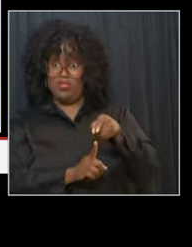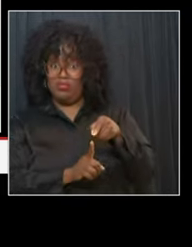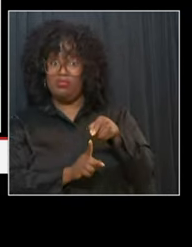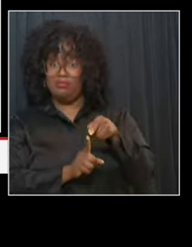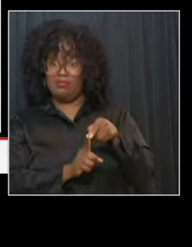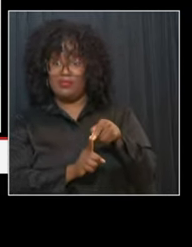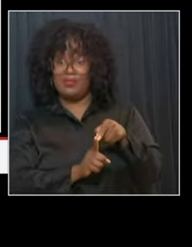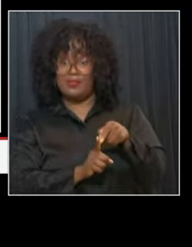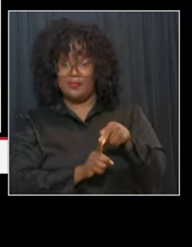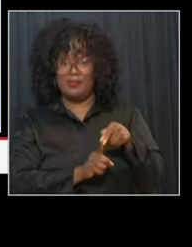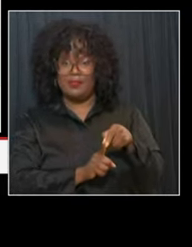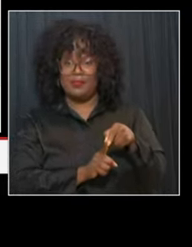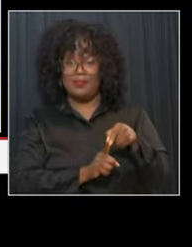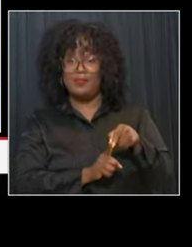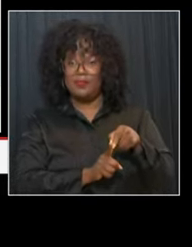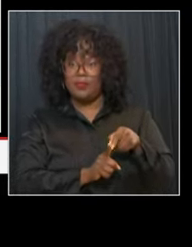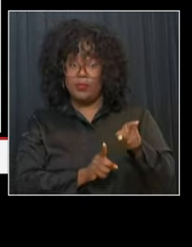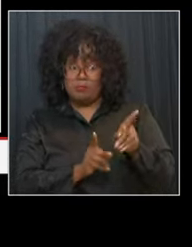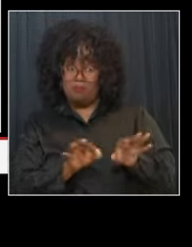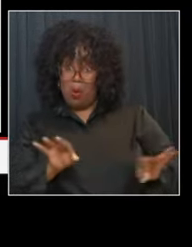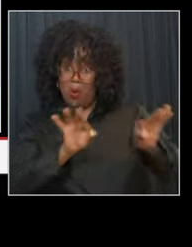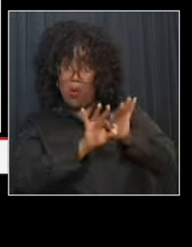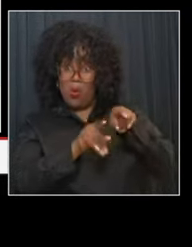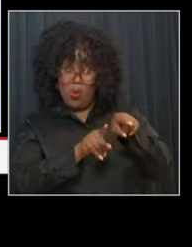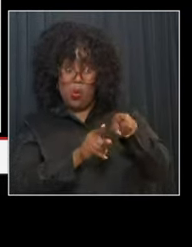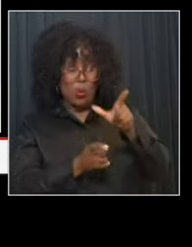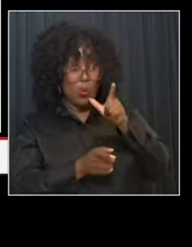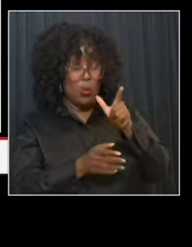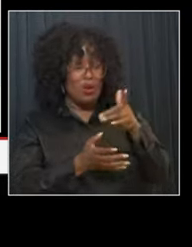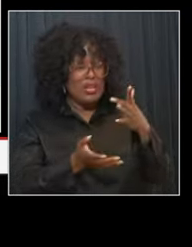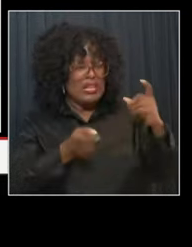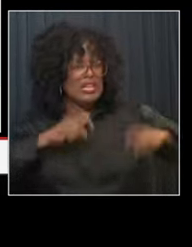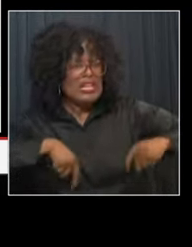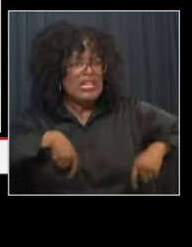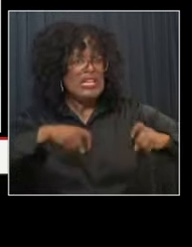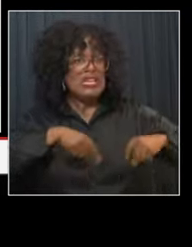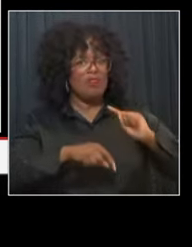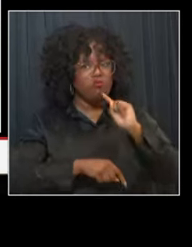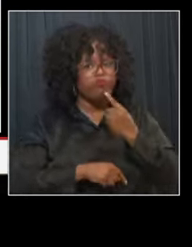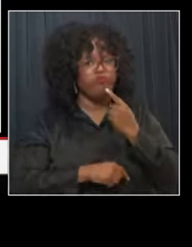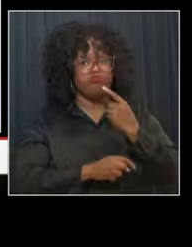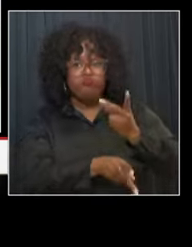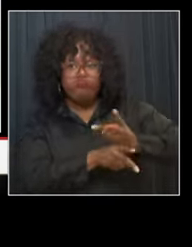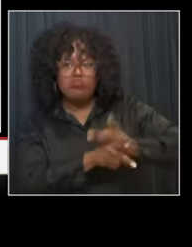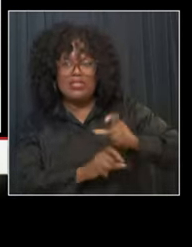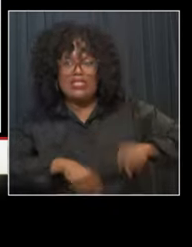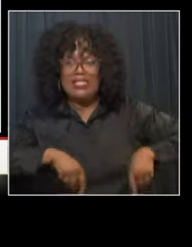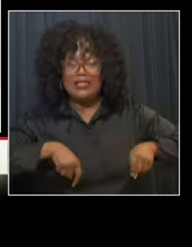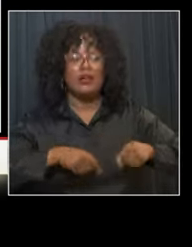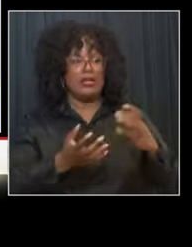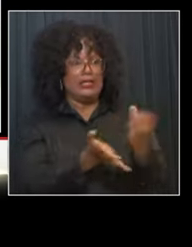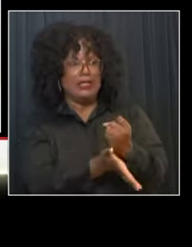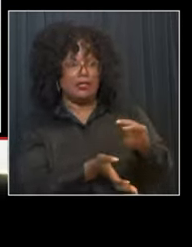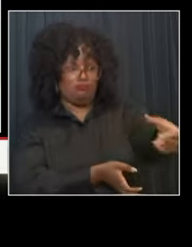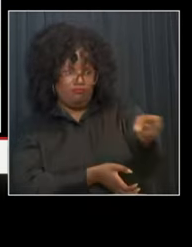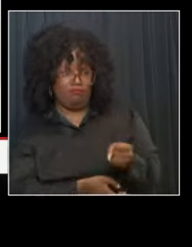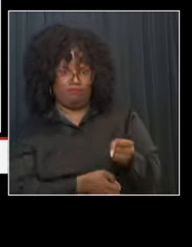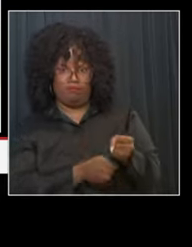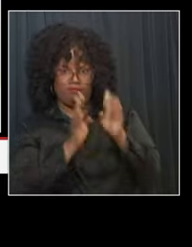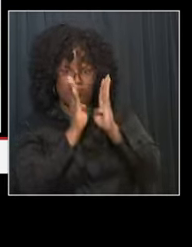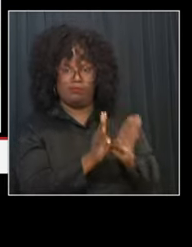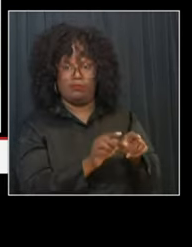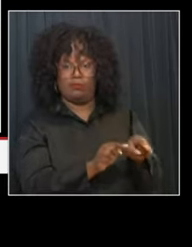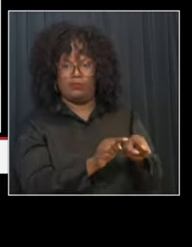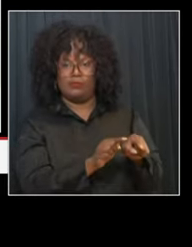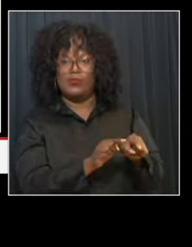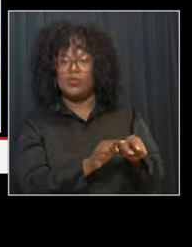most important factor is we're not cutting them loose from from insurance, but we're going to work with the exchange under